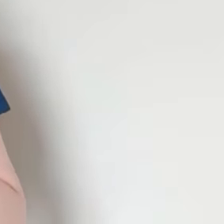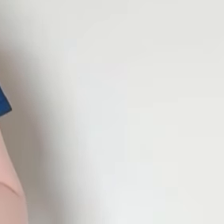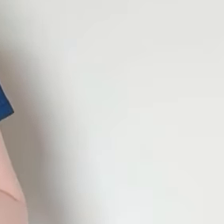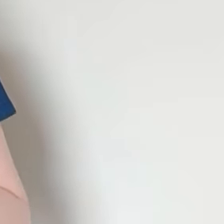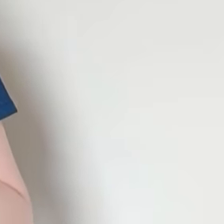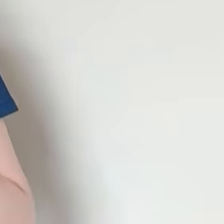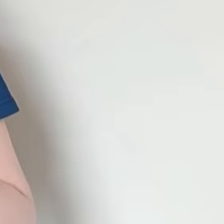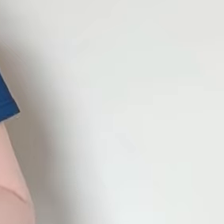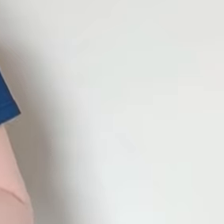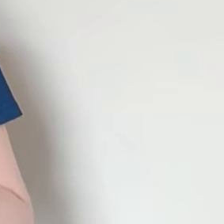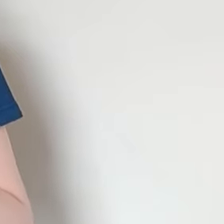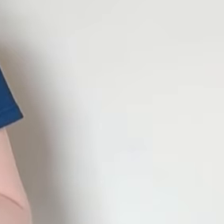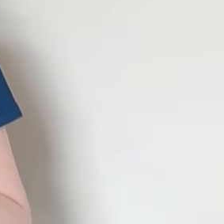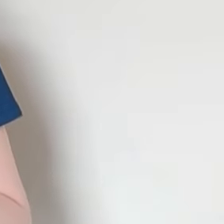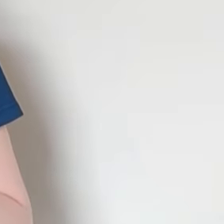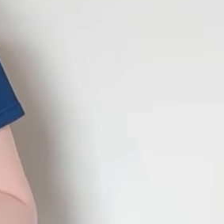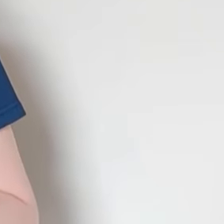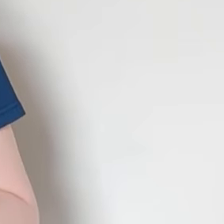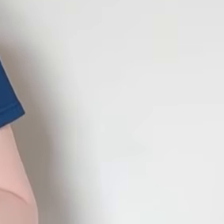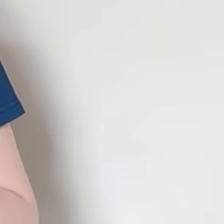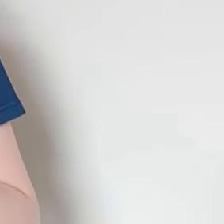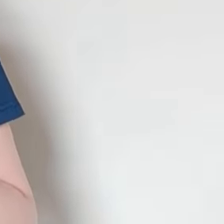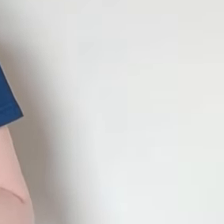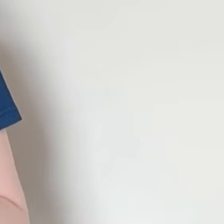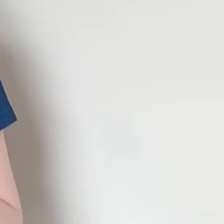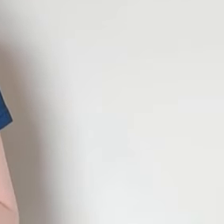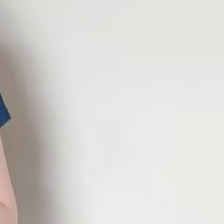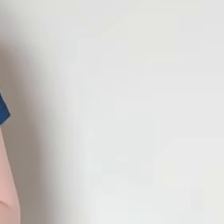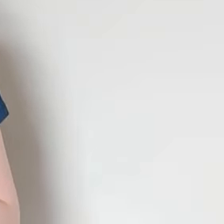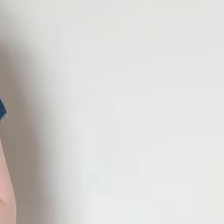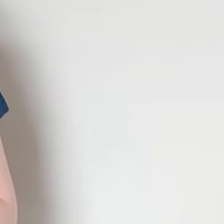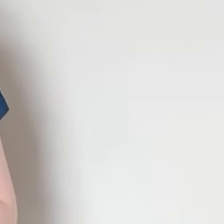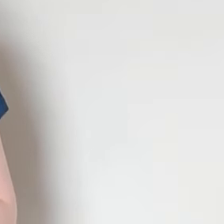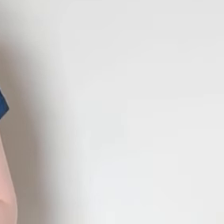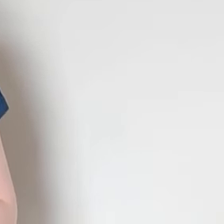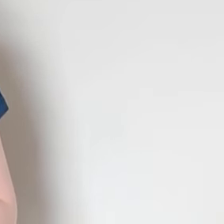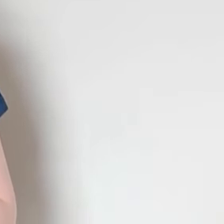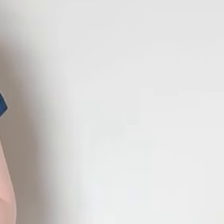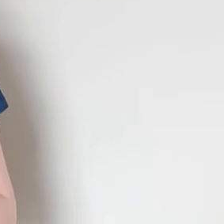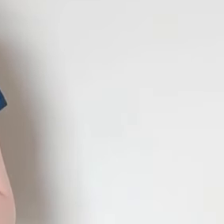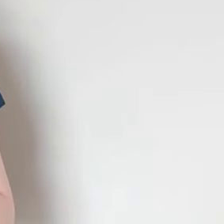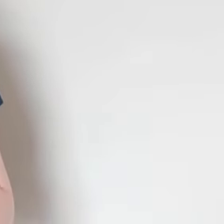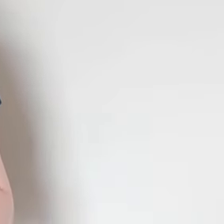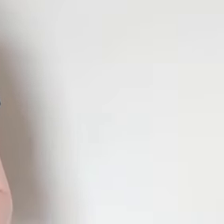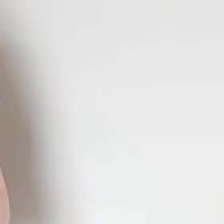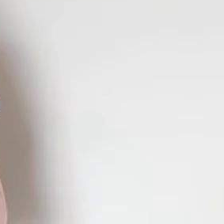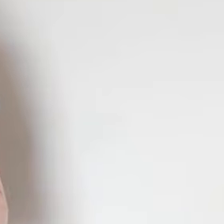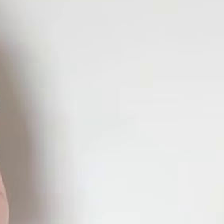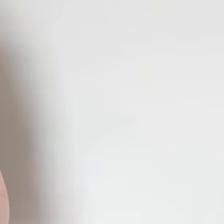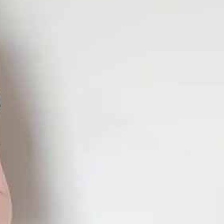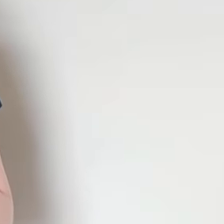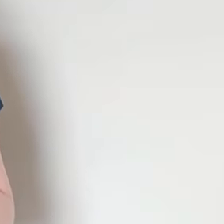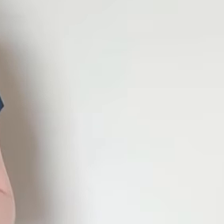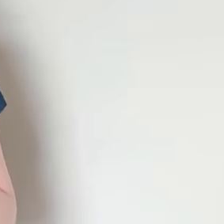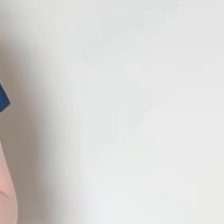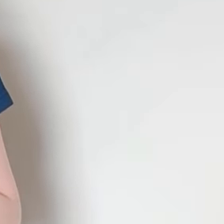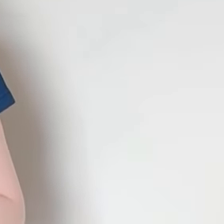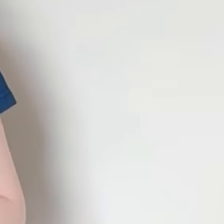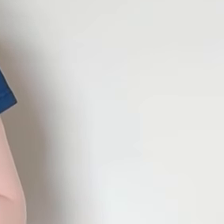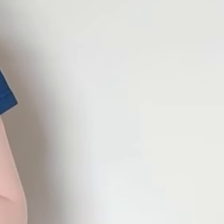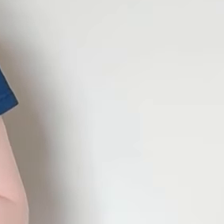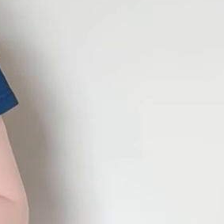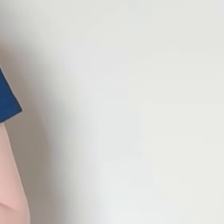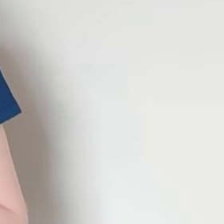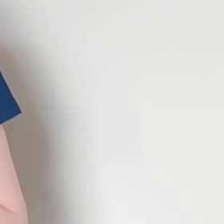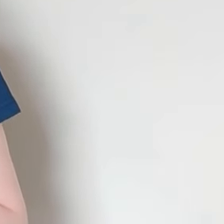me to do the right thing. And even if I make a mistake, I know that Jesus will